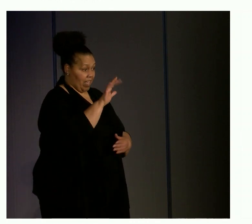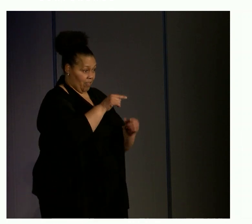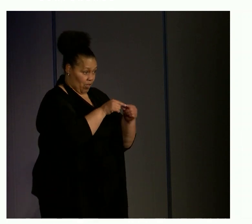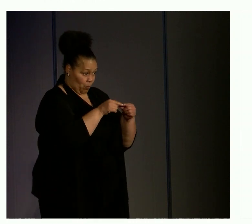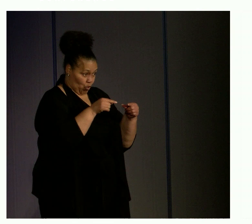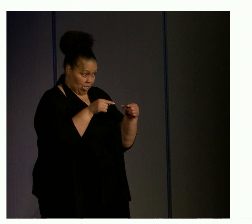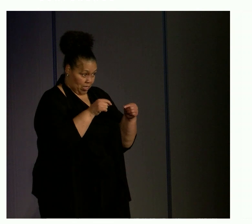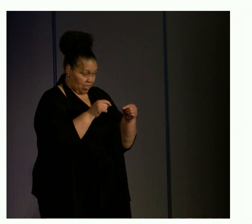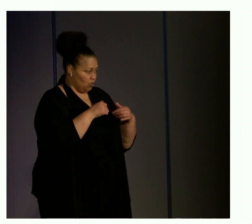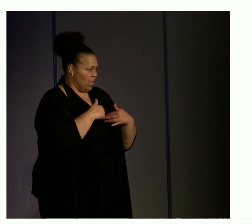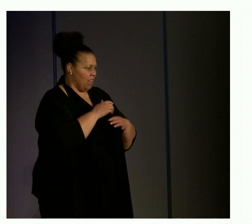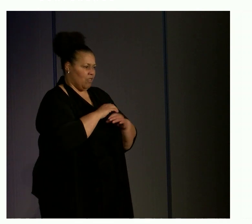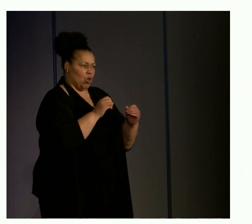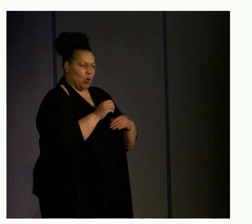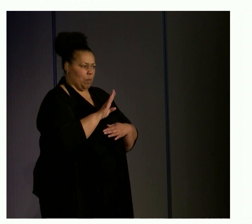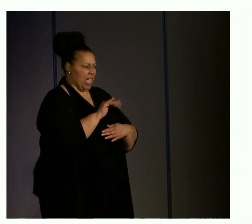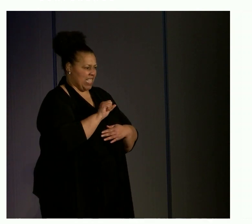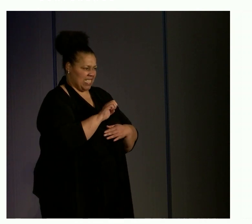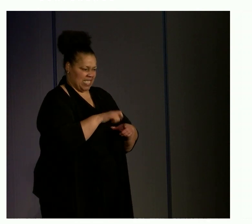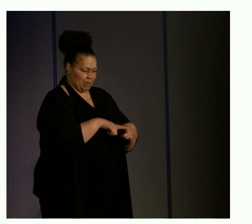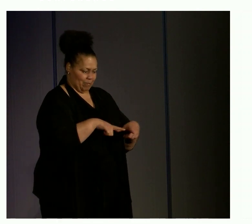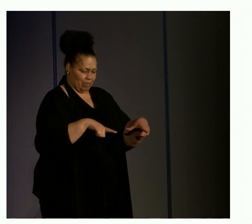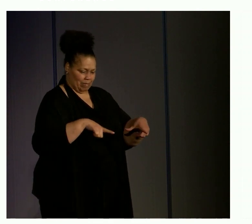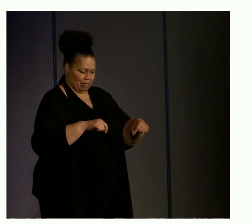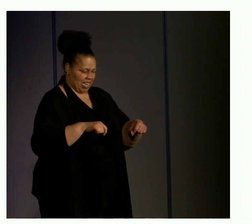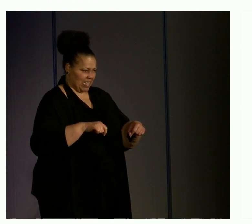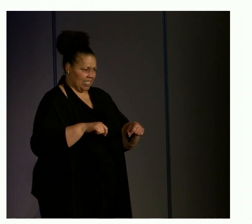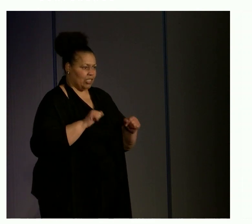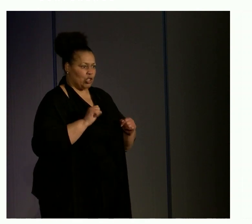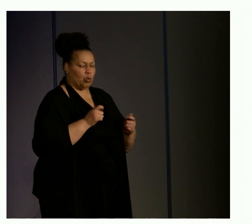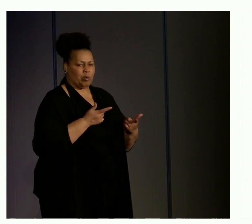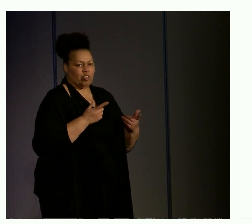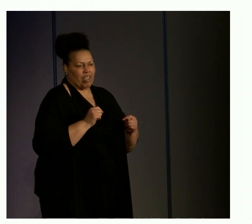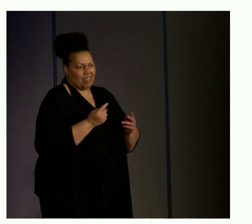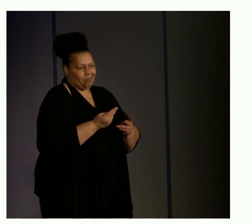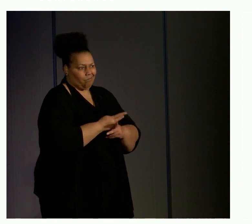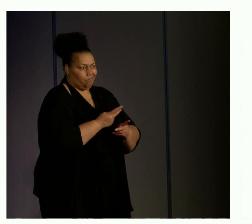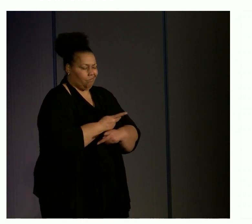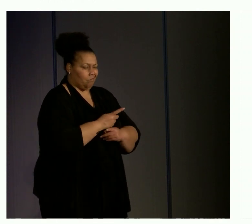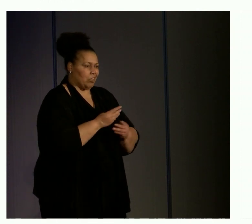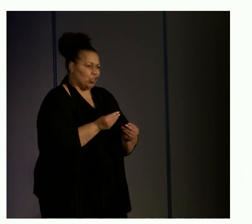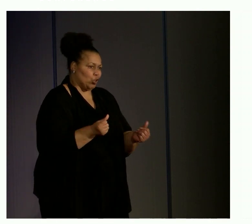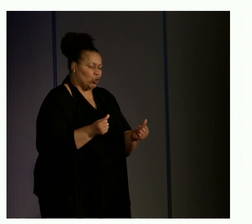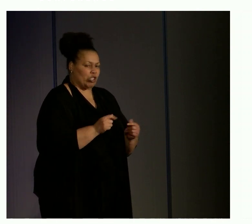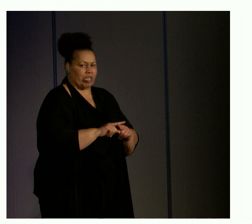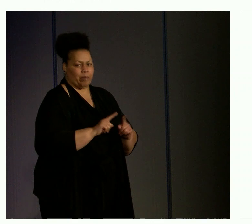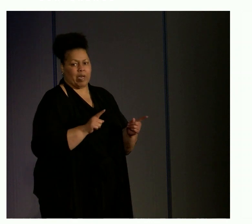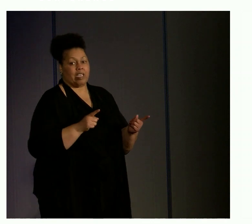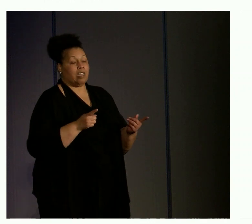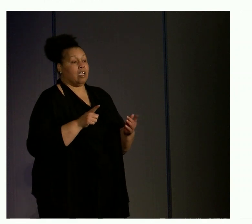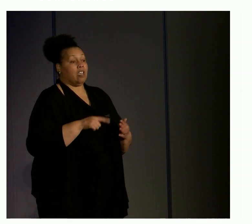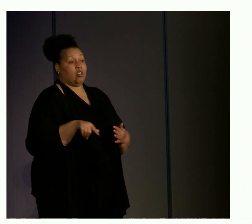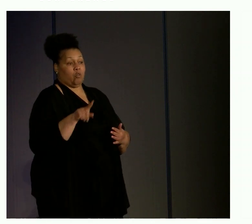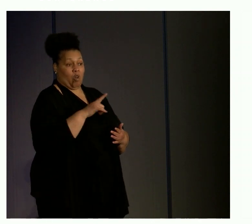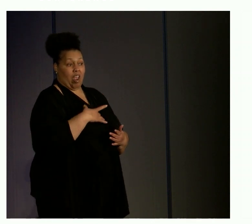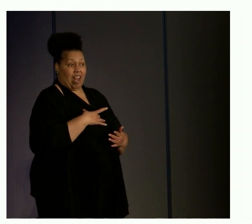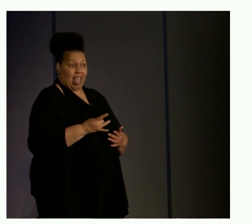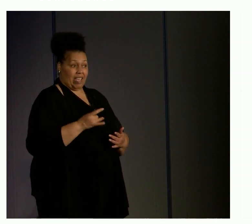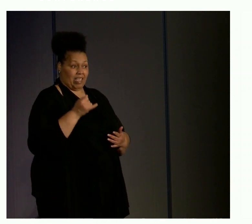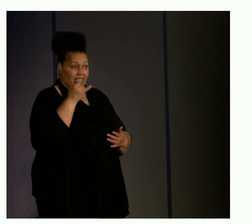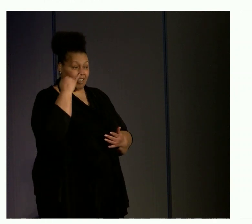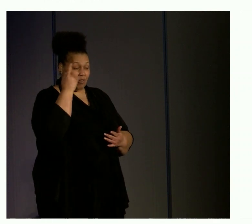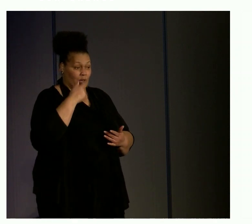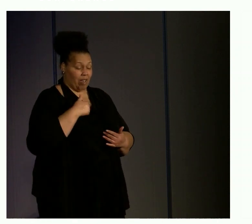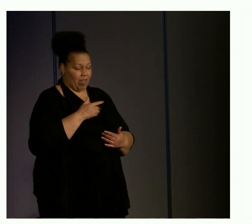You don't have any base plates, so we will try to find a solution. But you do like if you have a